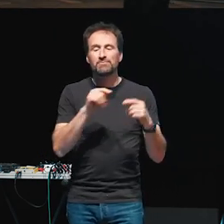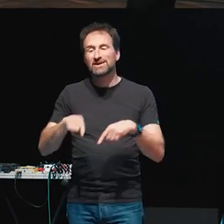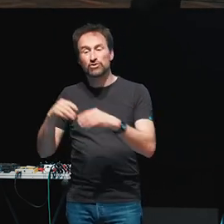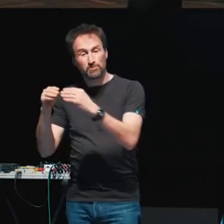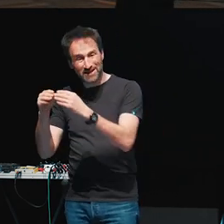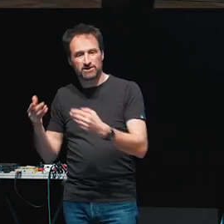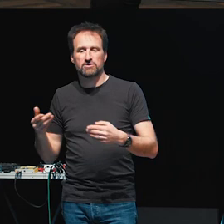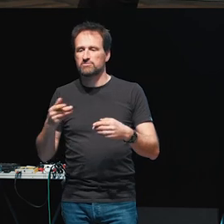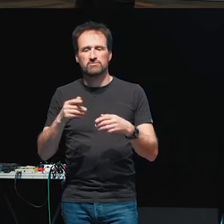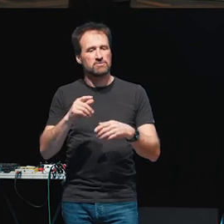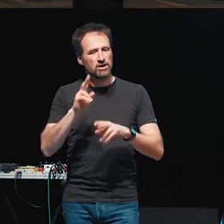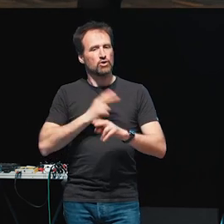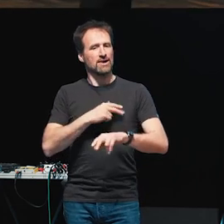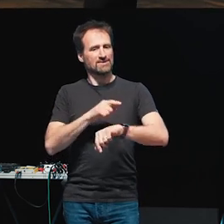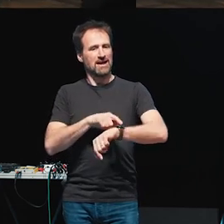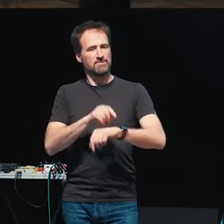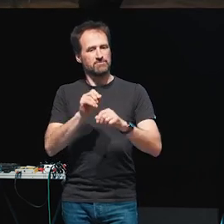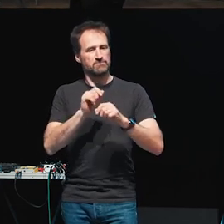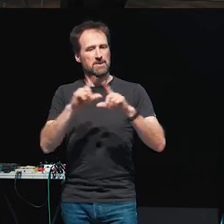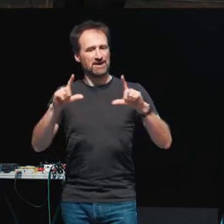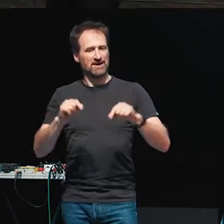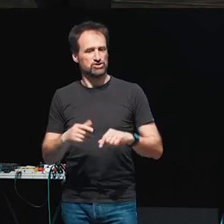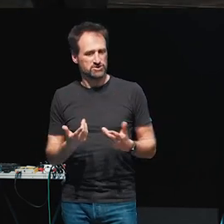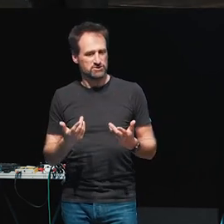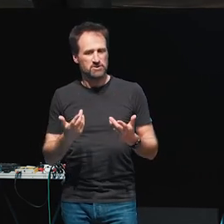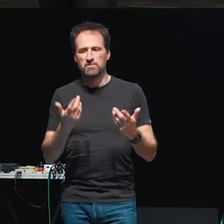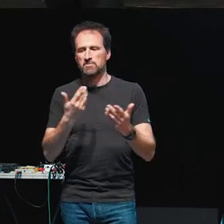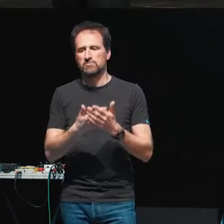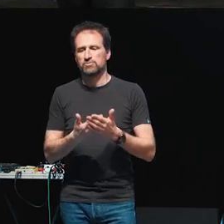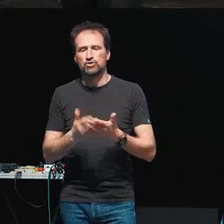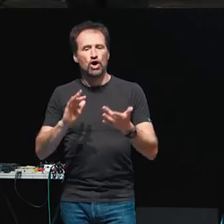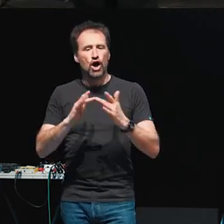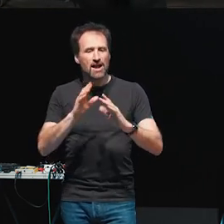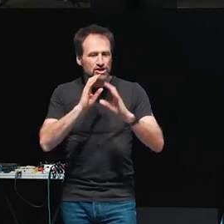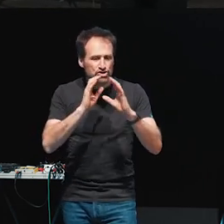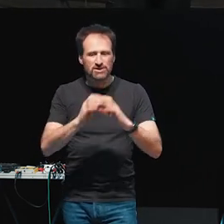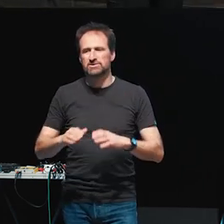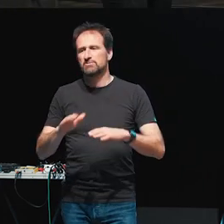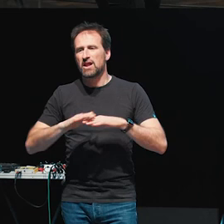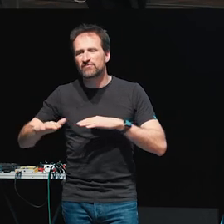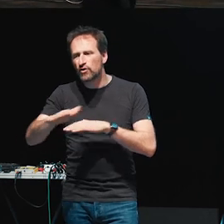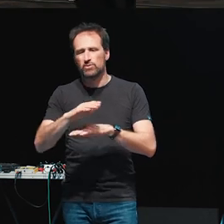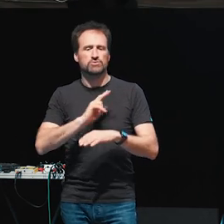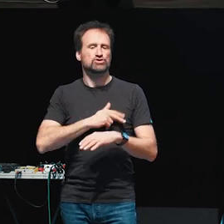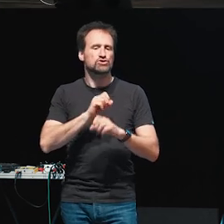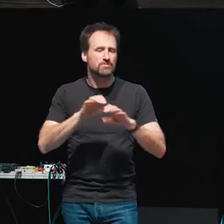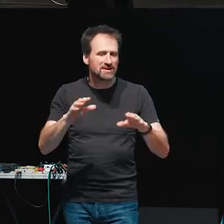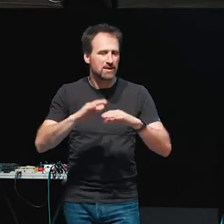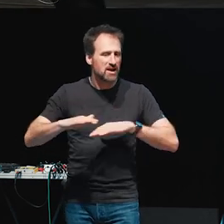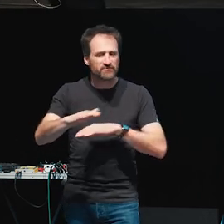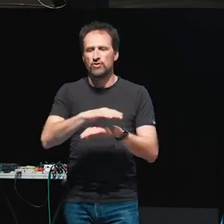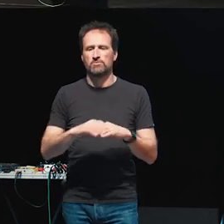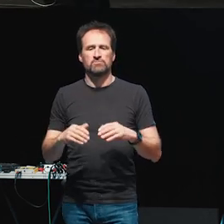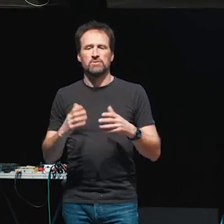applications. You could use them for, like, online chats platforms, social media platforms, collaborative